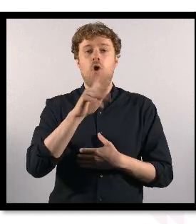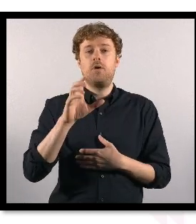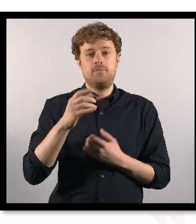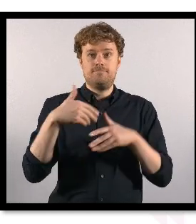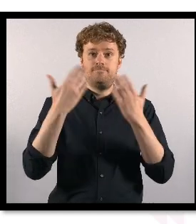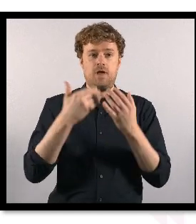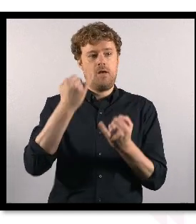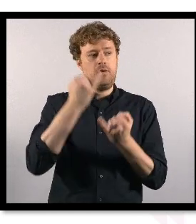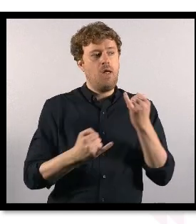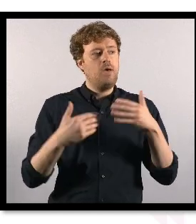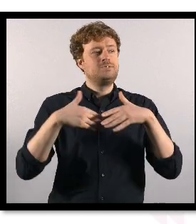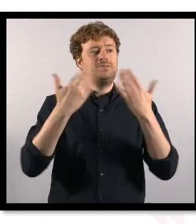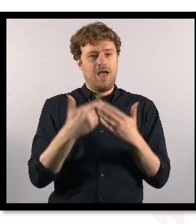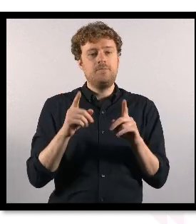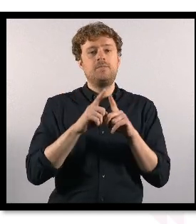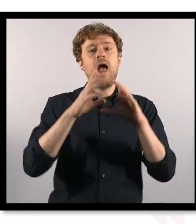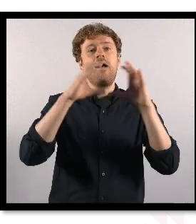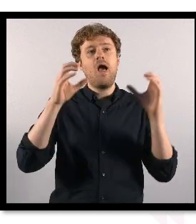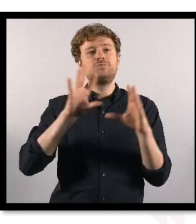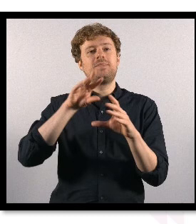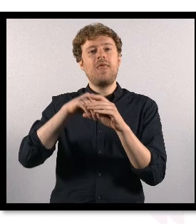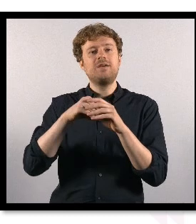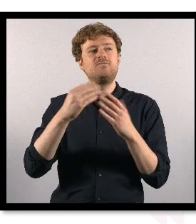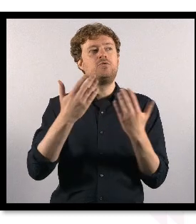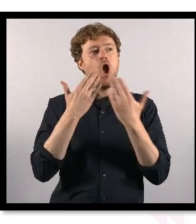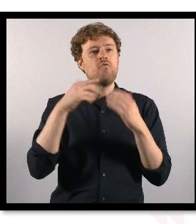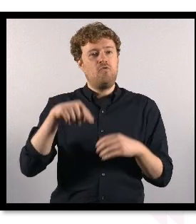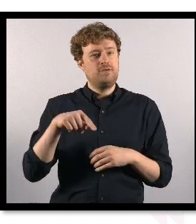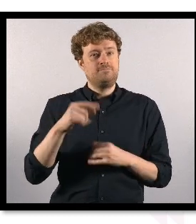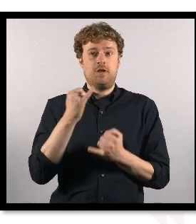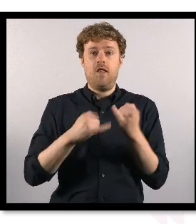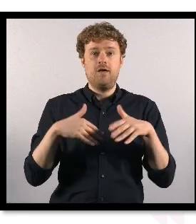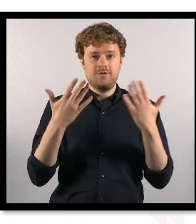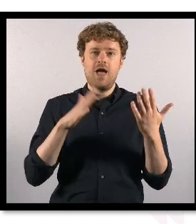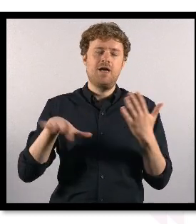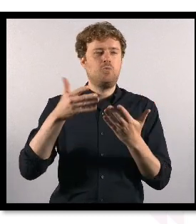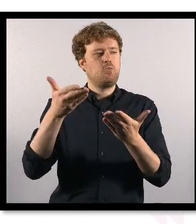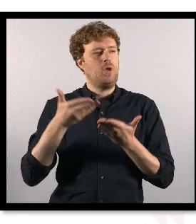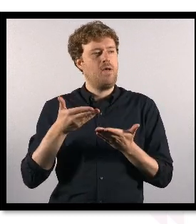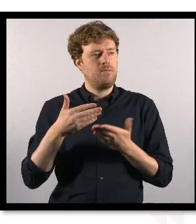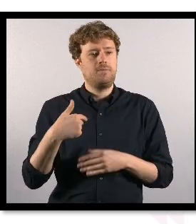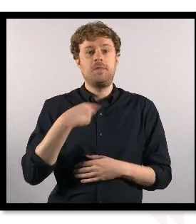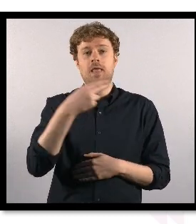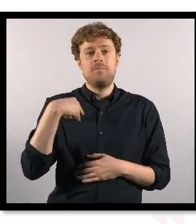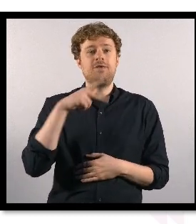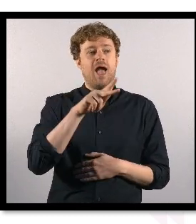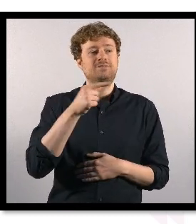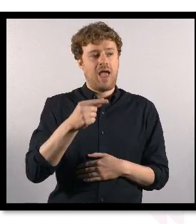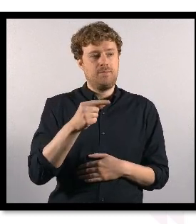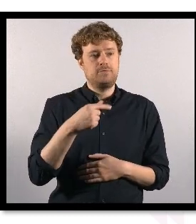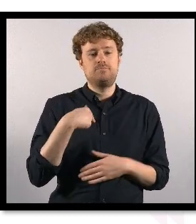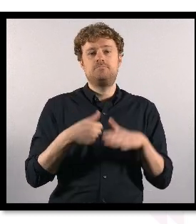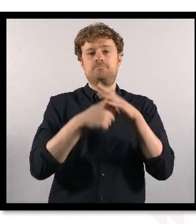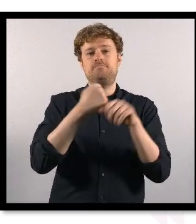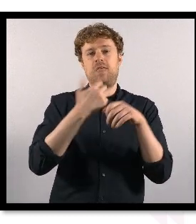And I'm Ricardo. I'm a computer engineer at CERN. And today we'd like to share the latest insights into the